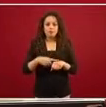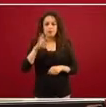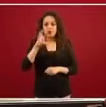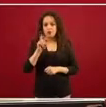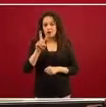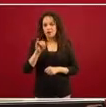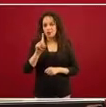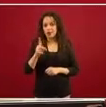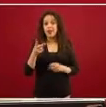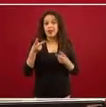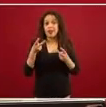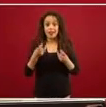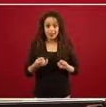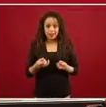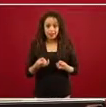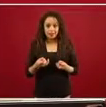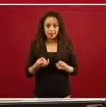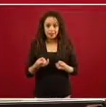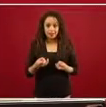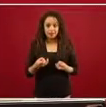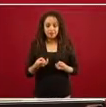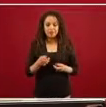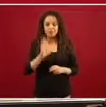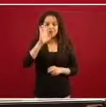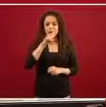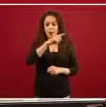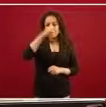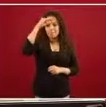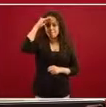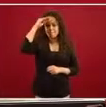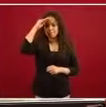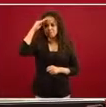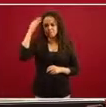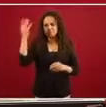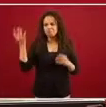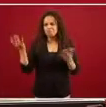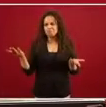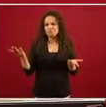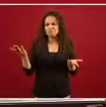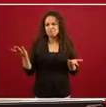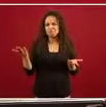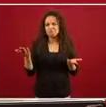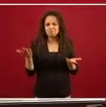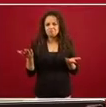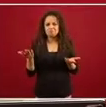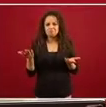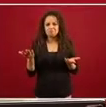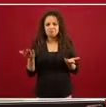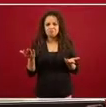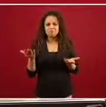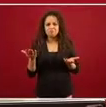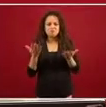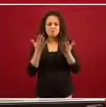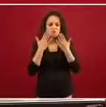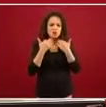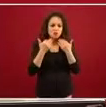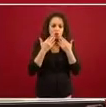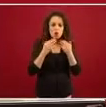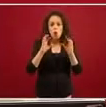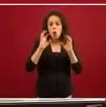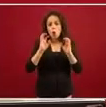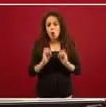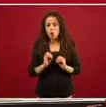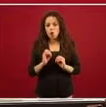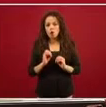or neighbors that have COVID, and maybe you have a perception that this is a very remote, far away problem,